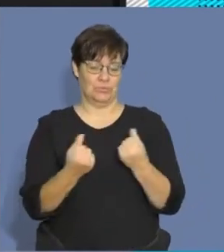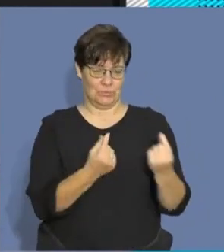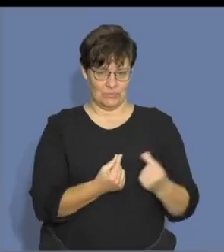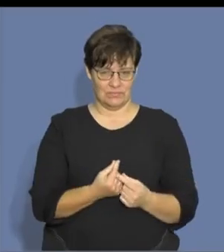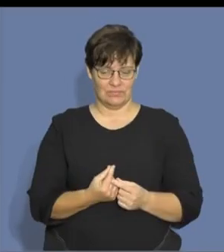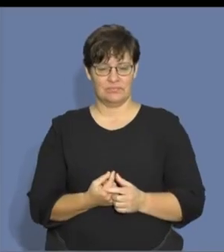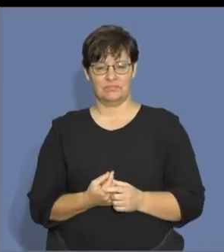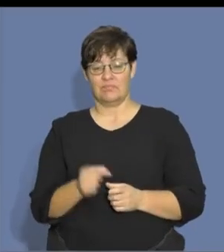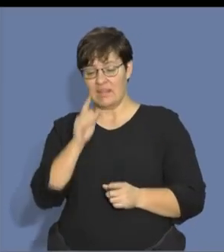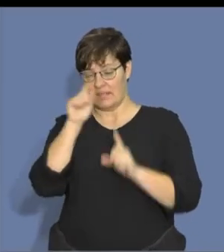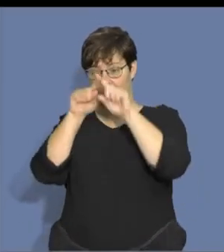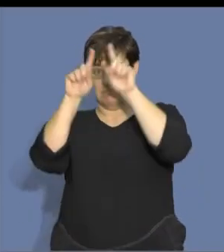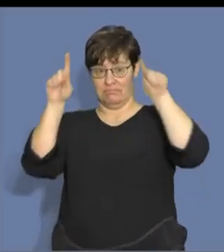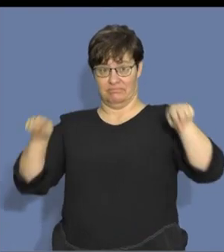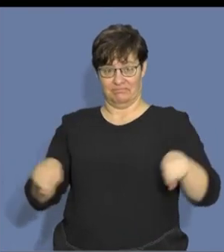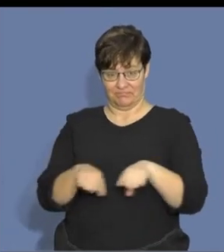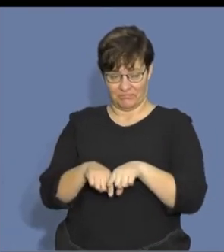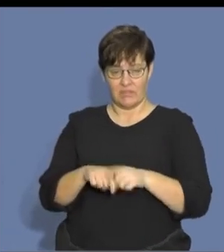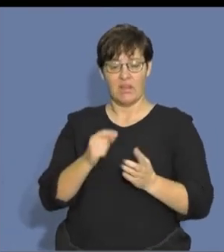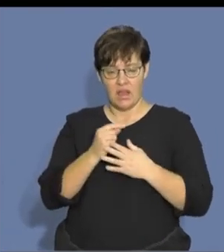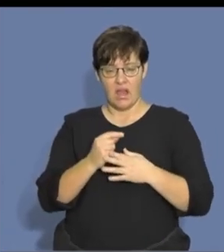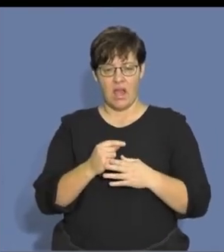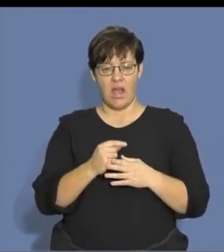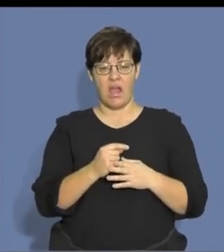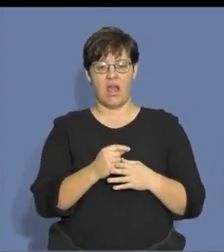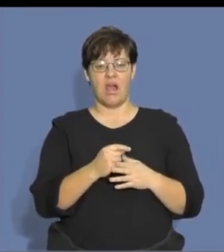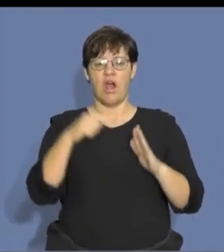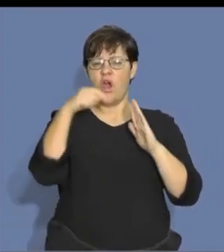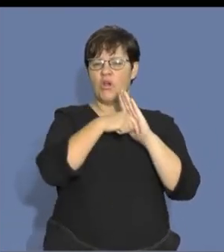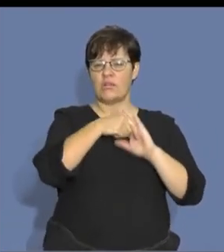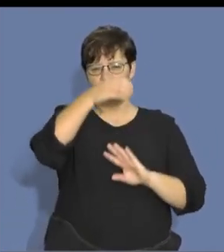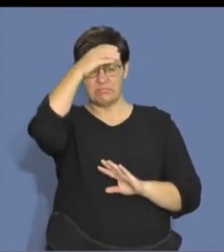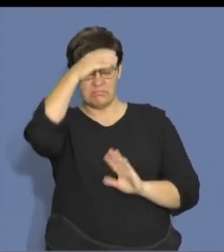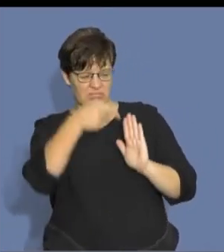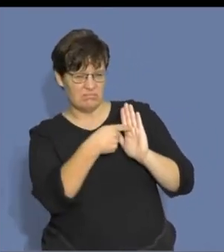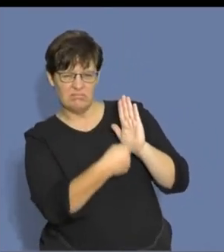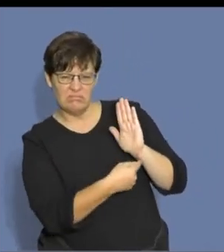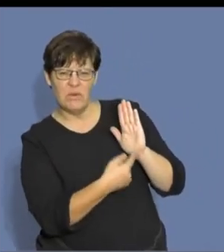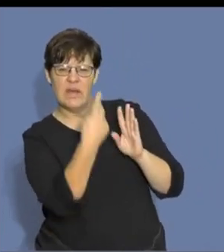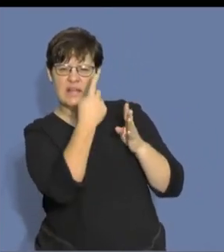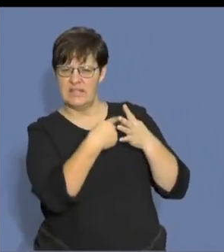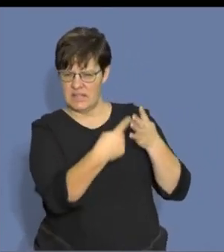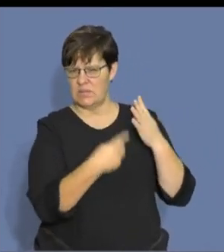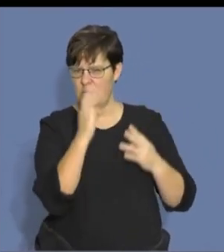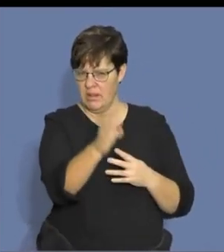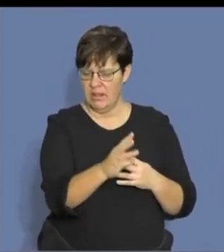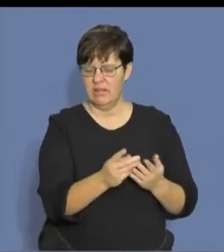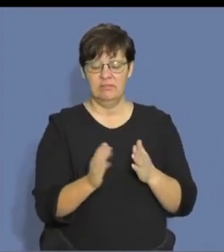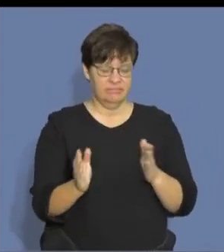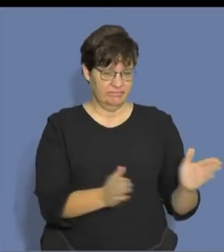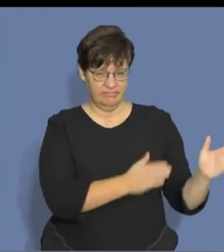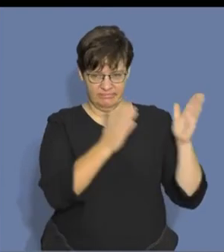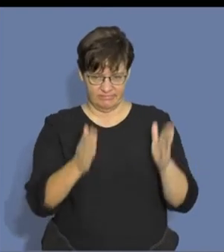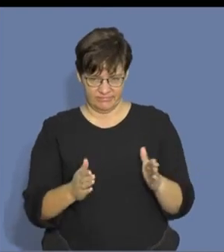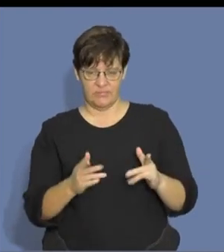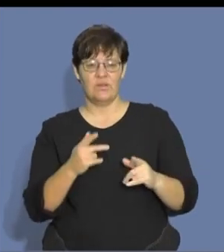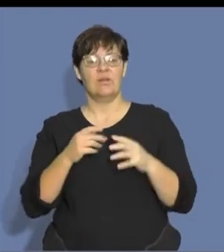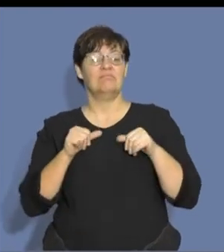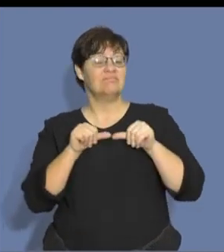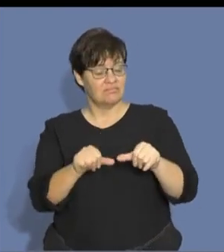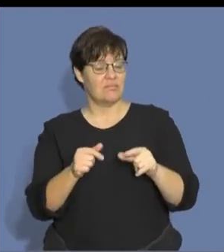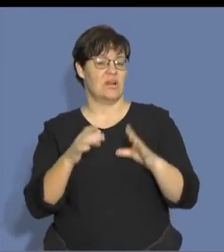board. Here we can see the content map. We've still got all of those things that we did discuss, but we're going to continue with the circles that